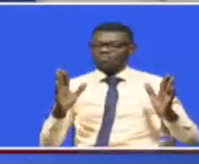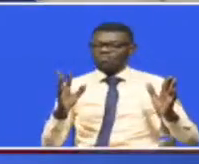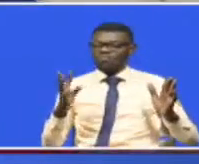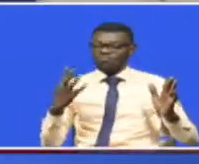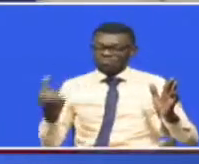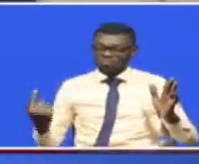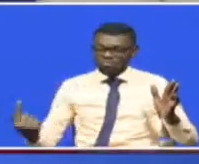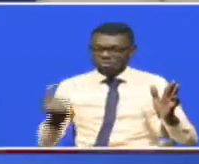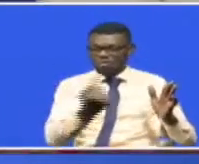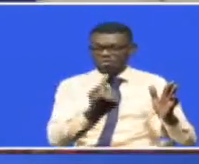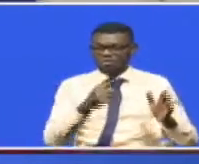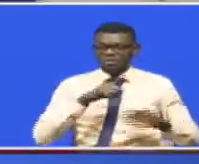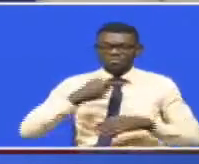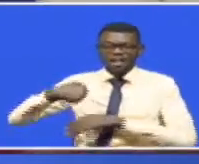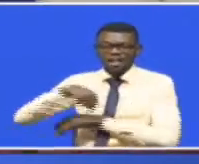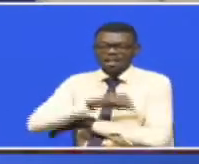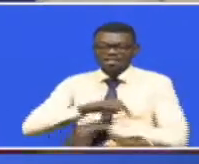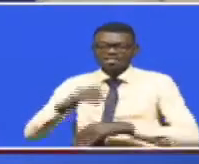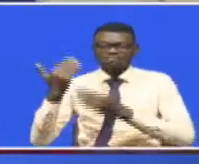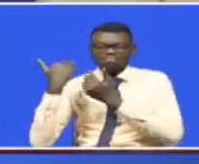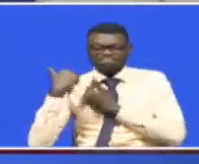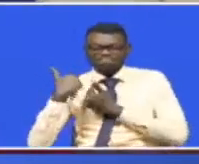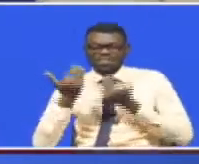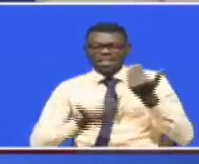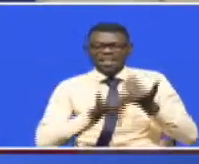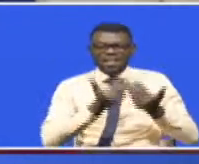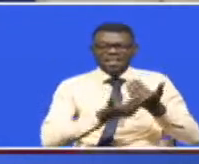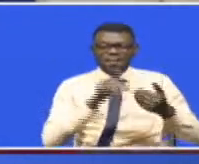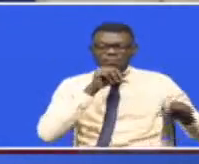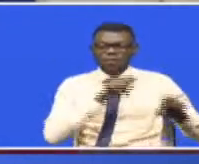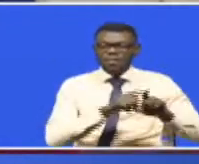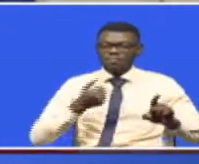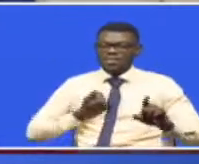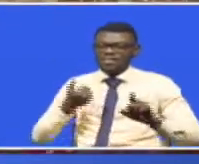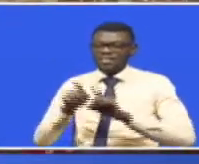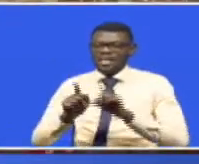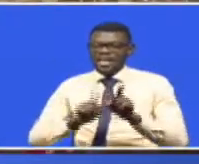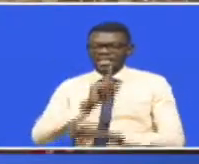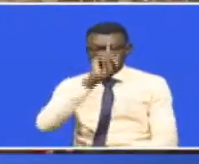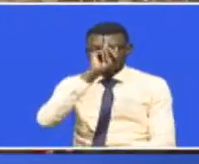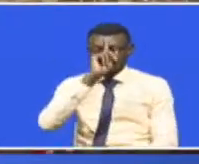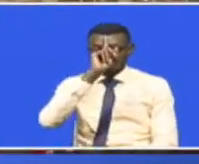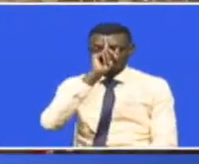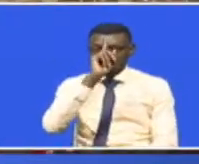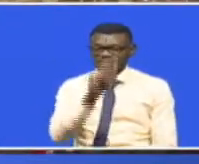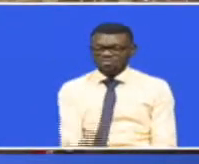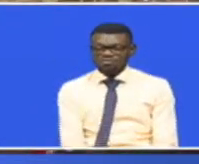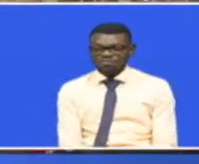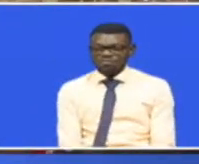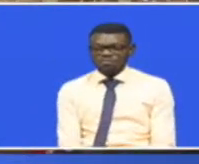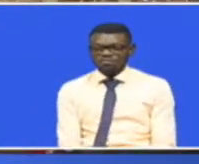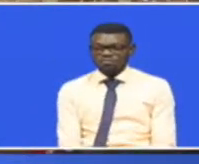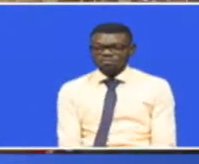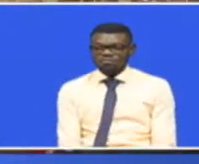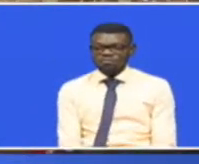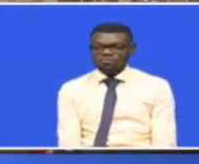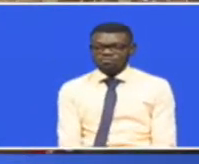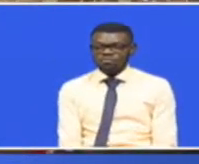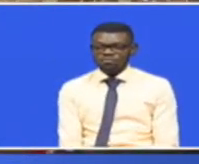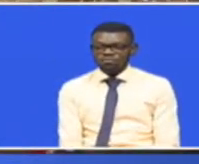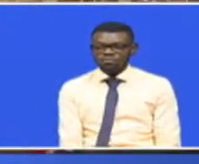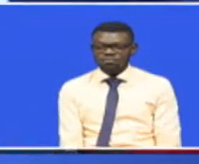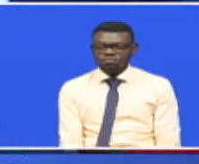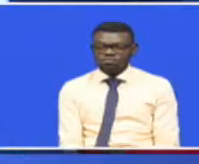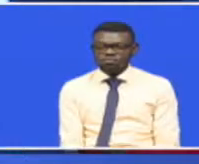all responsible for our brothers and our sisters. We take it very seriously. Ibrahim Karanja, KTN